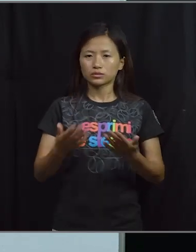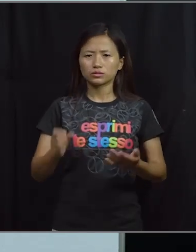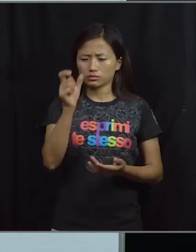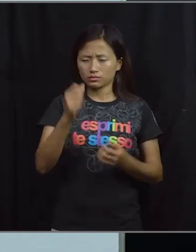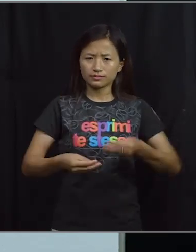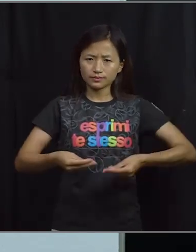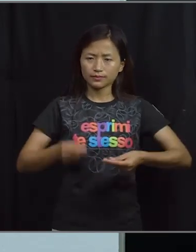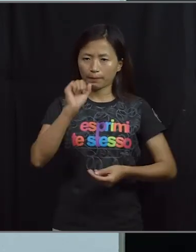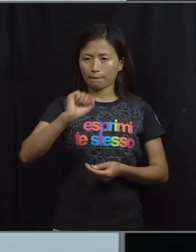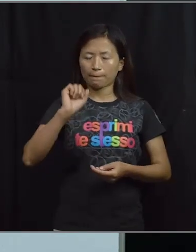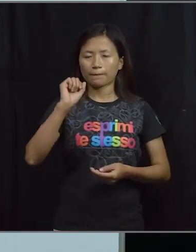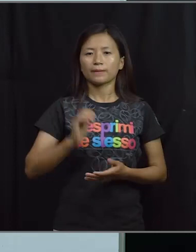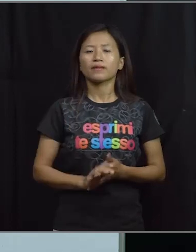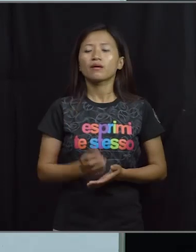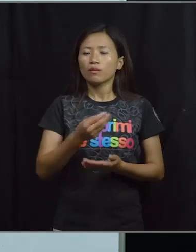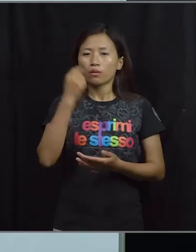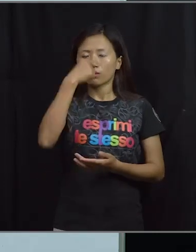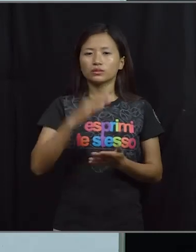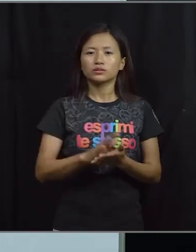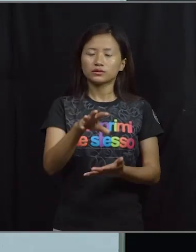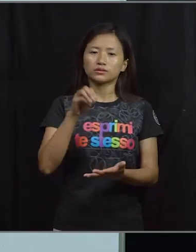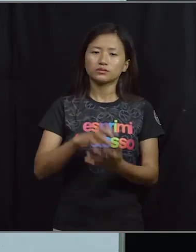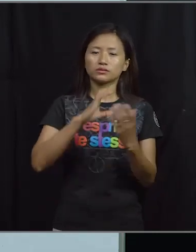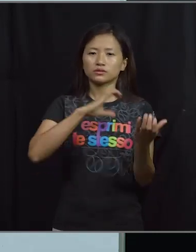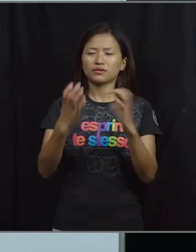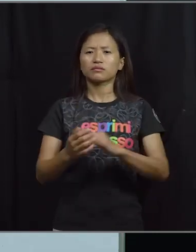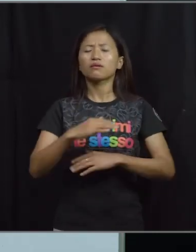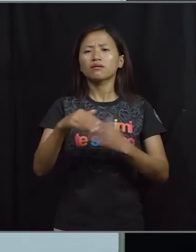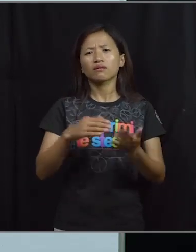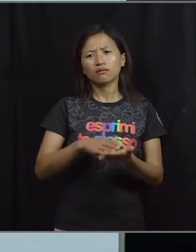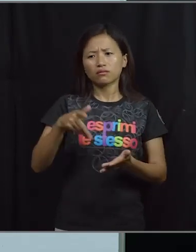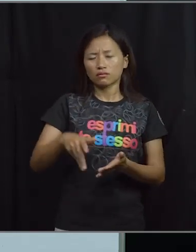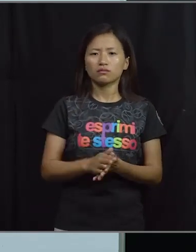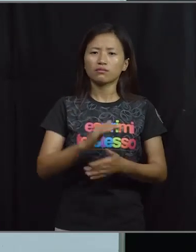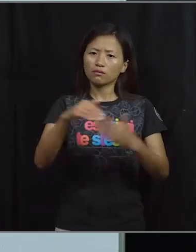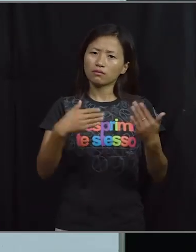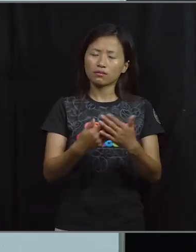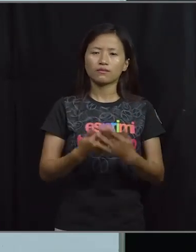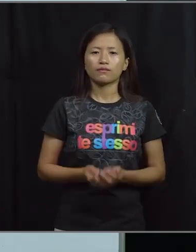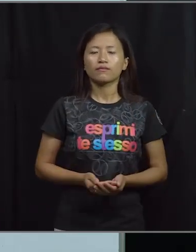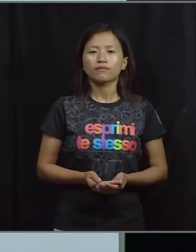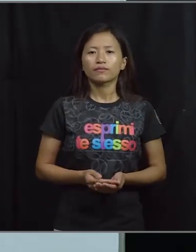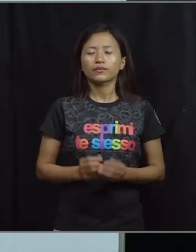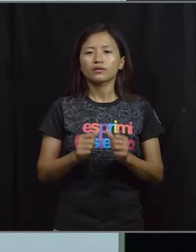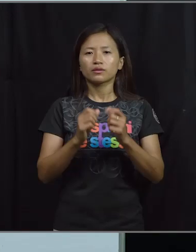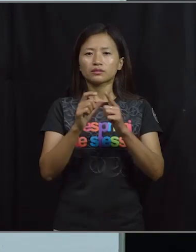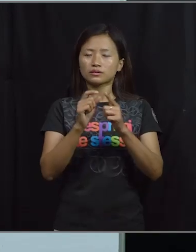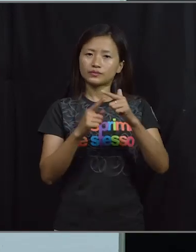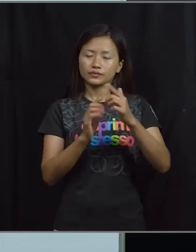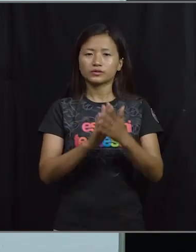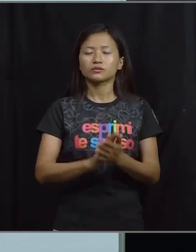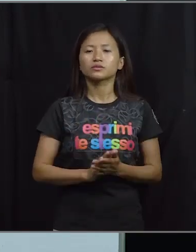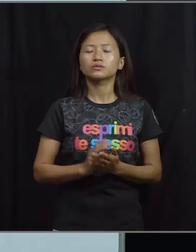entrepreneurs who does not take change at all, who does not want to take change at all and adapt to change at